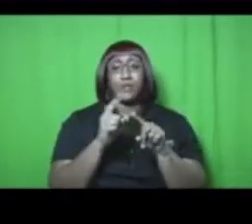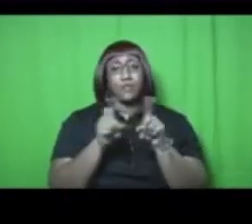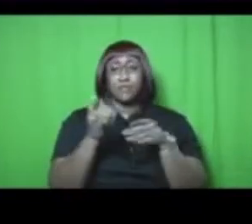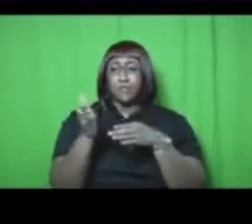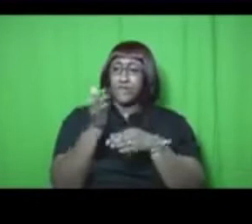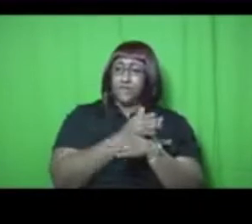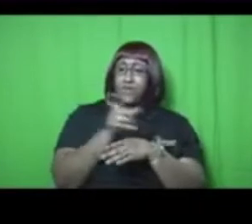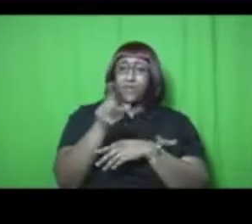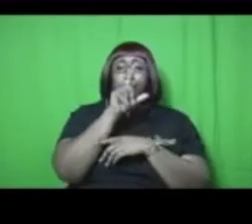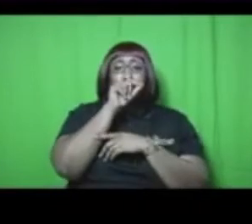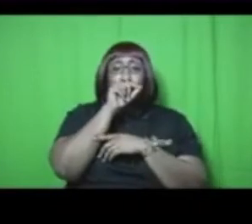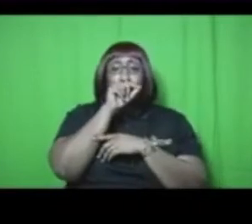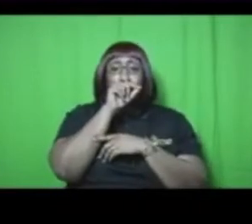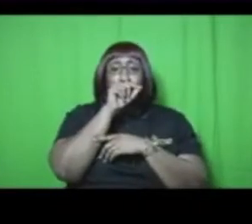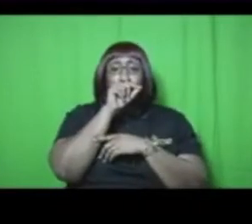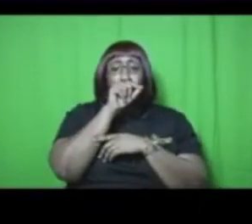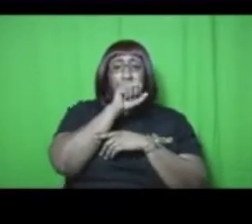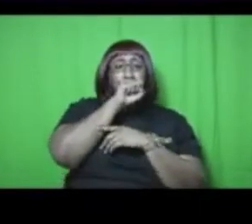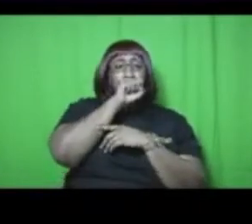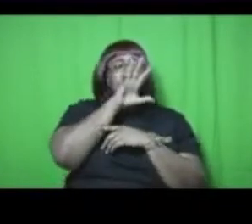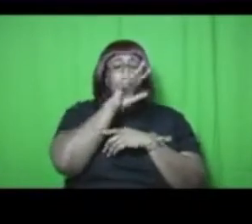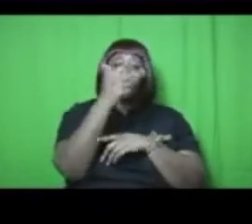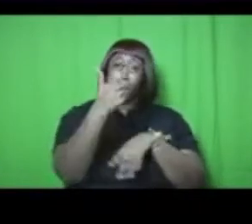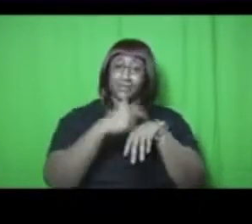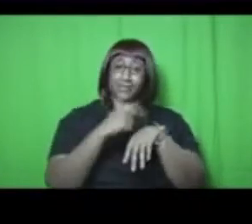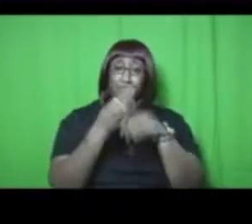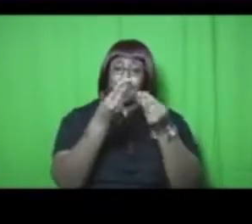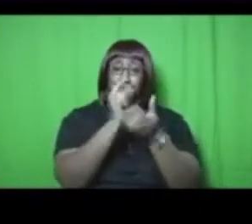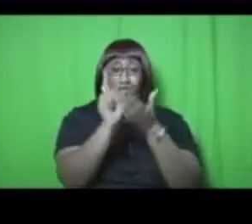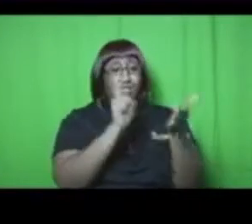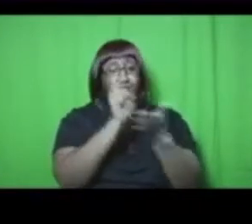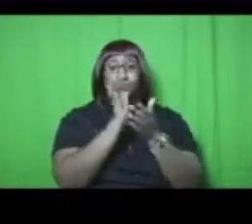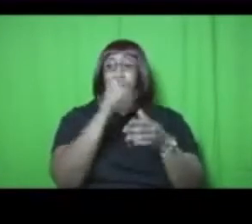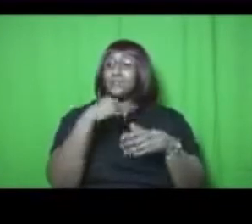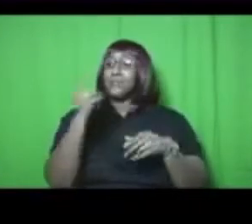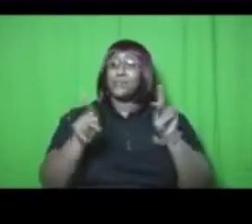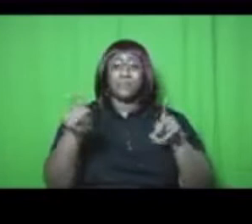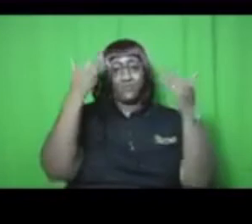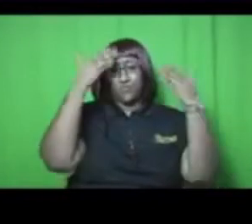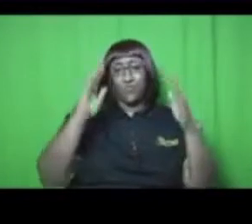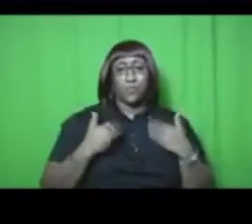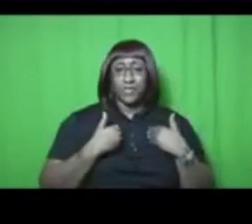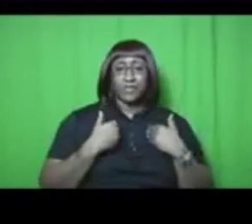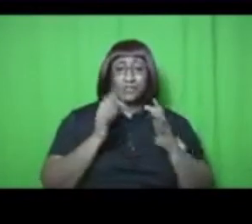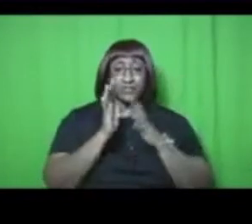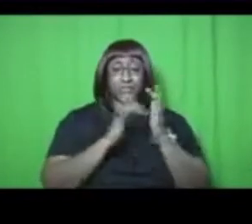Before the rooster crows 3 times within a couple of hours, you're going to tell folk you don't even know me.